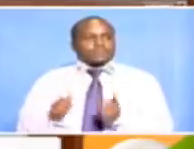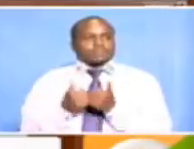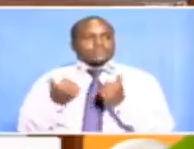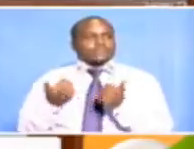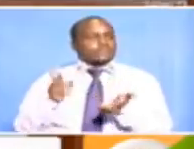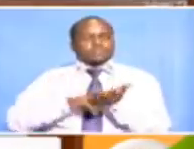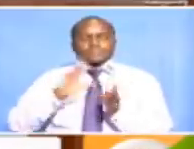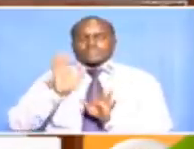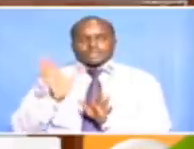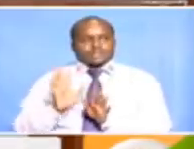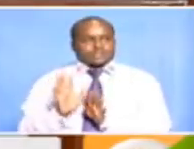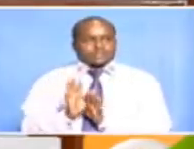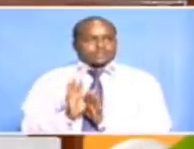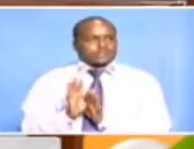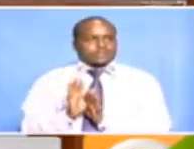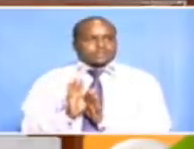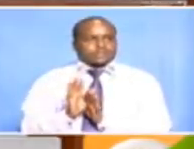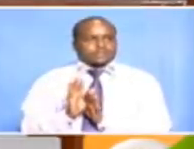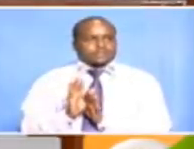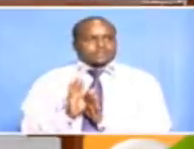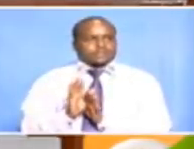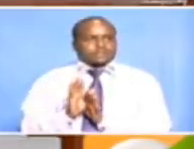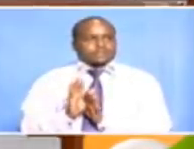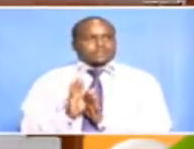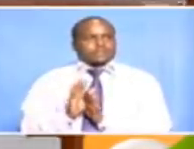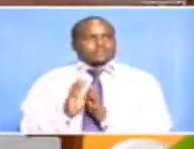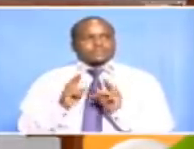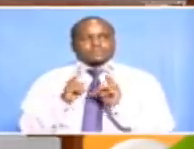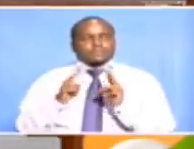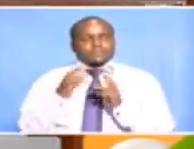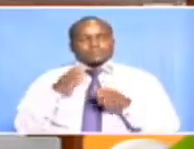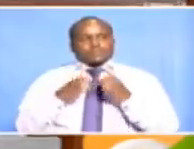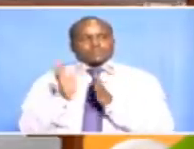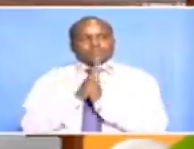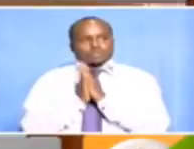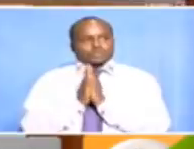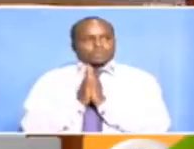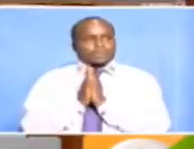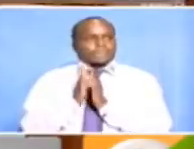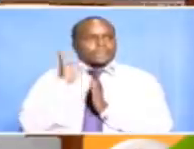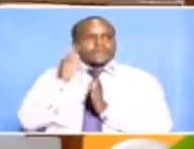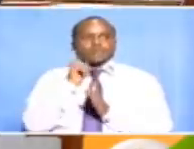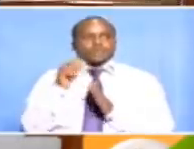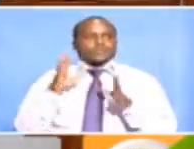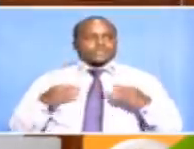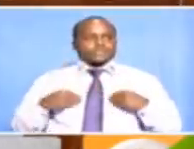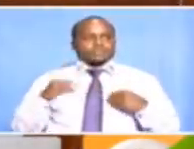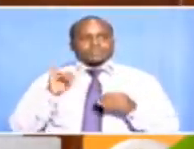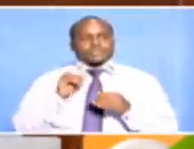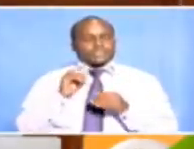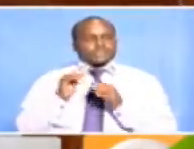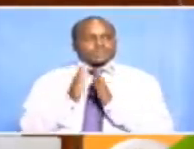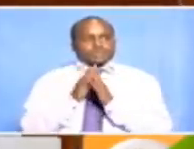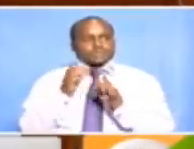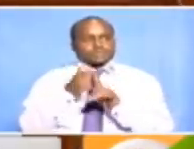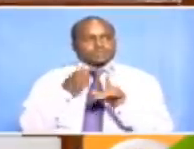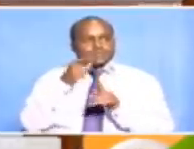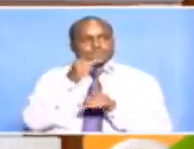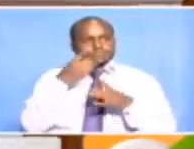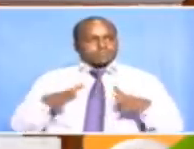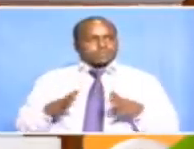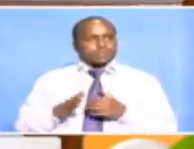again. It was a very, very emotional story, Jeff. And I will not entertain that kind of nonsense from this kind of